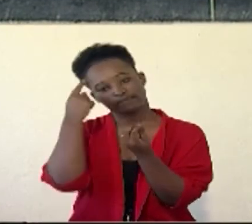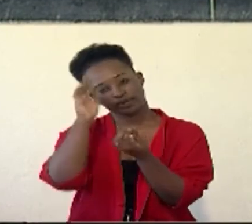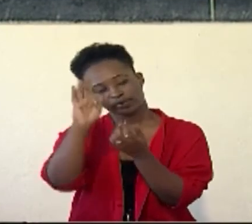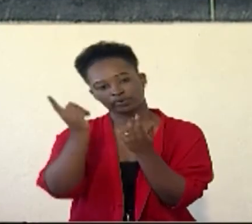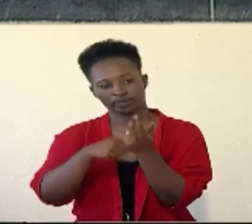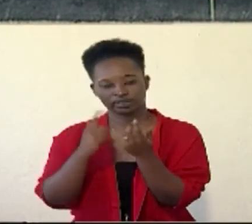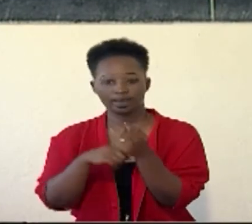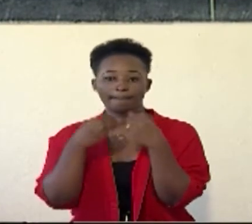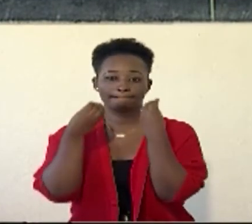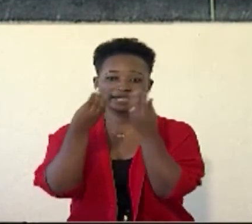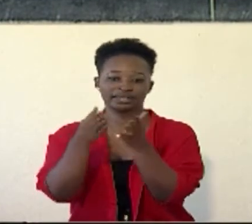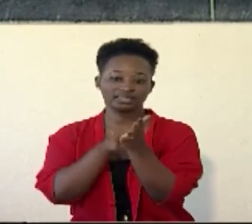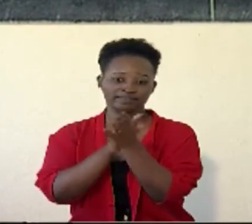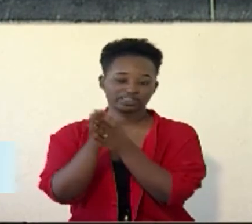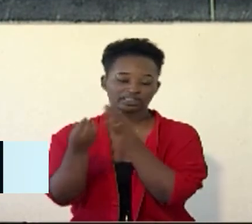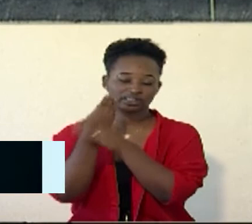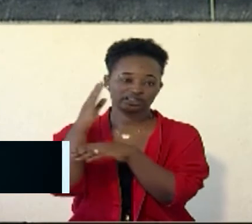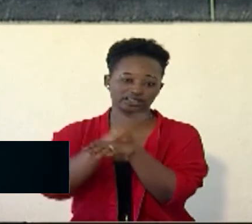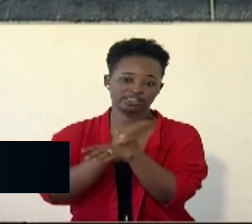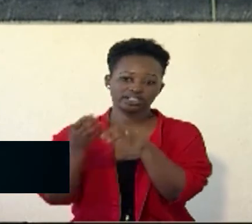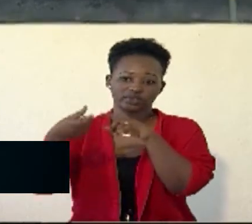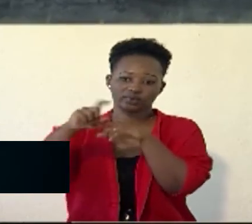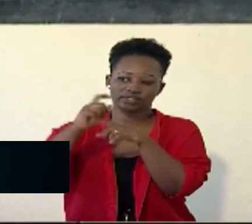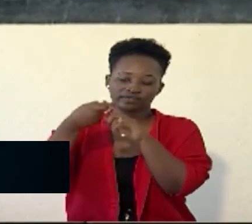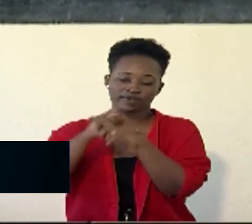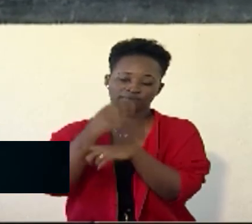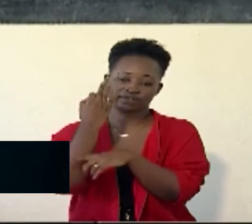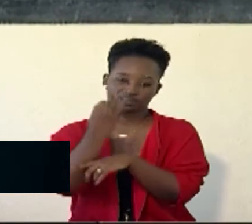Given that the investment expenditure increased from 3 million francs,